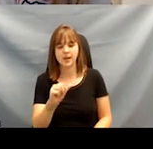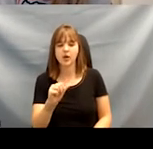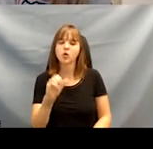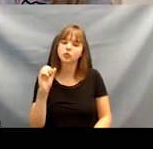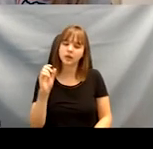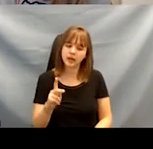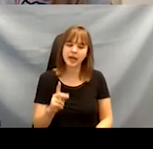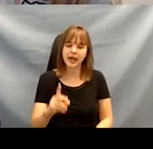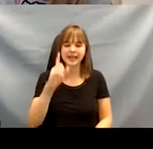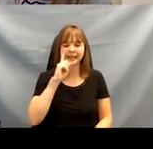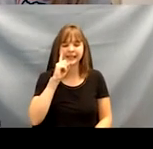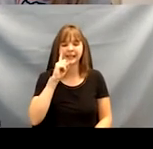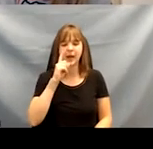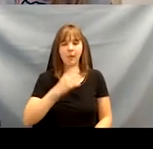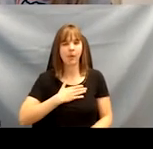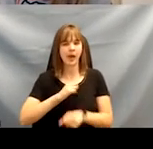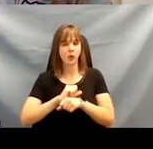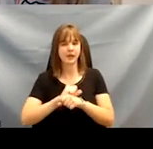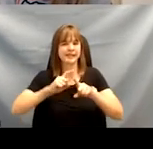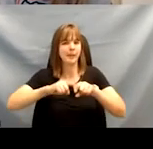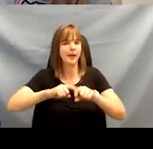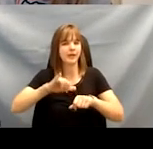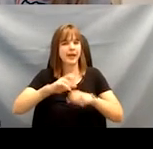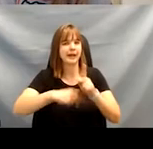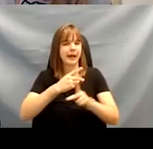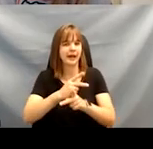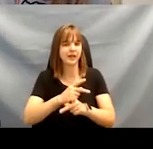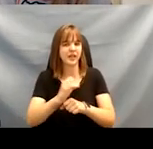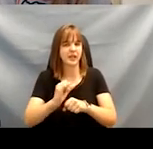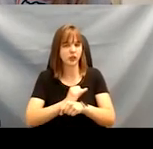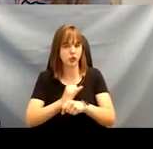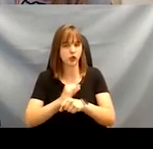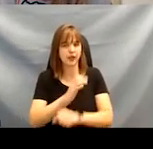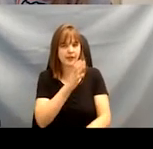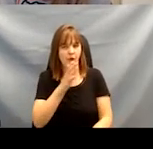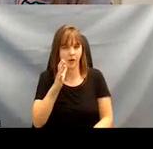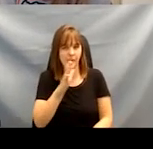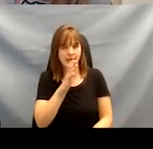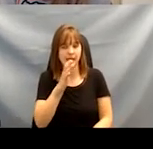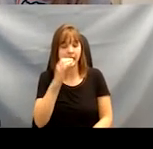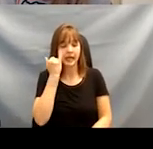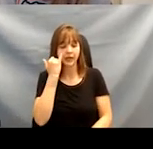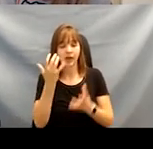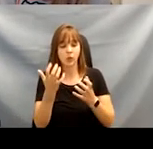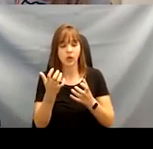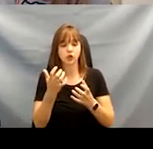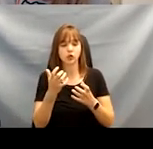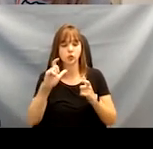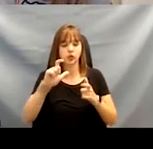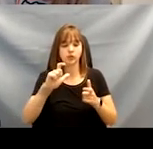with the industry that I'm in specifically. There's, to scale it, it would become something